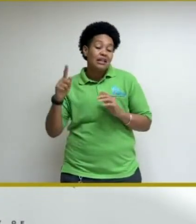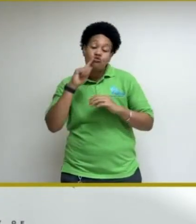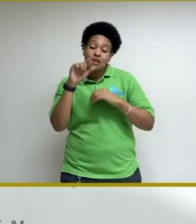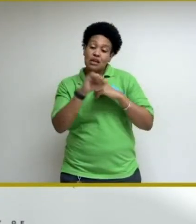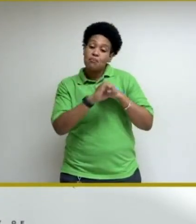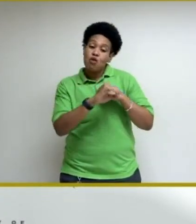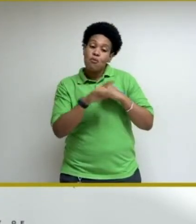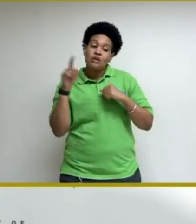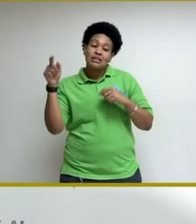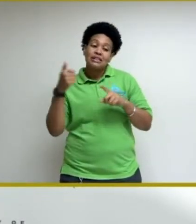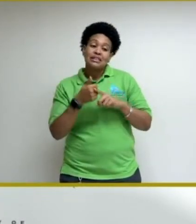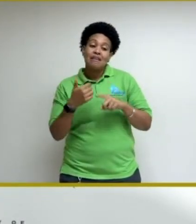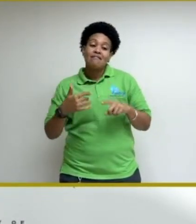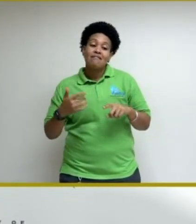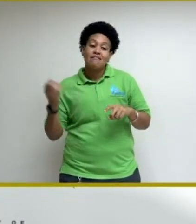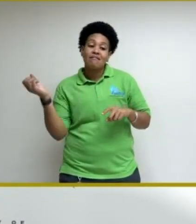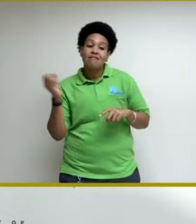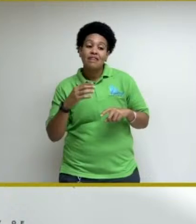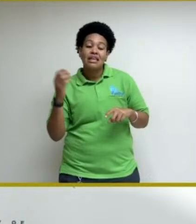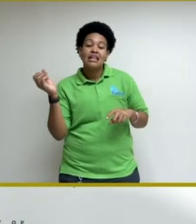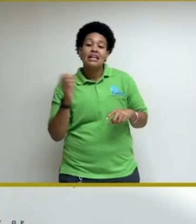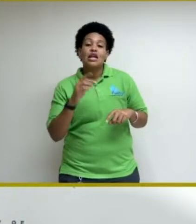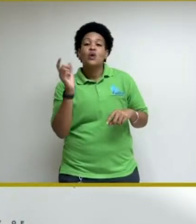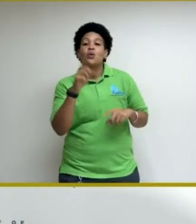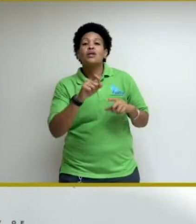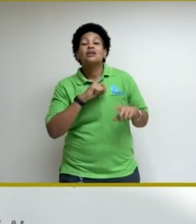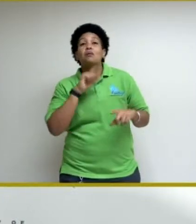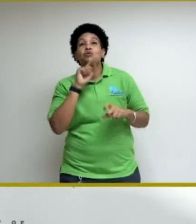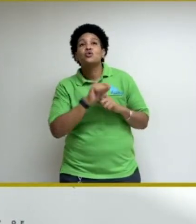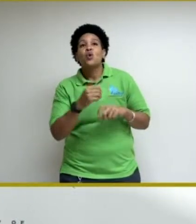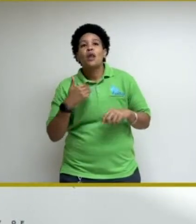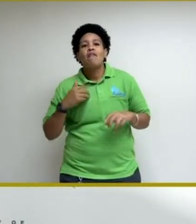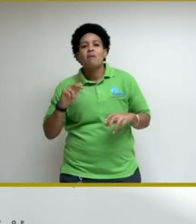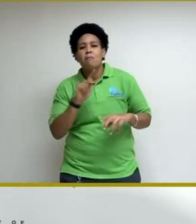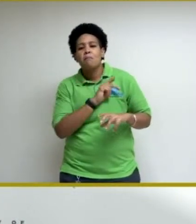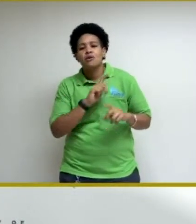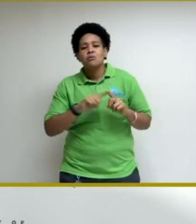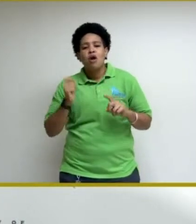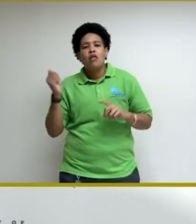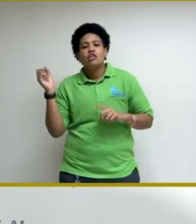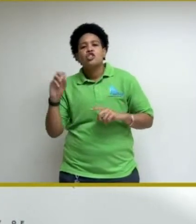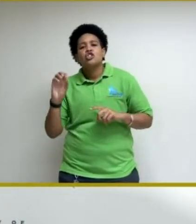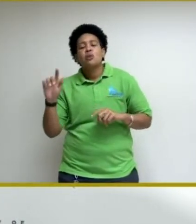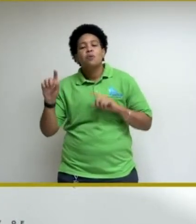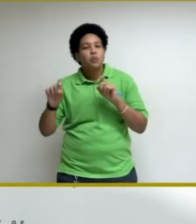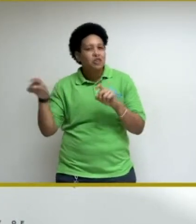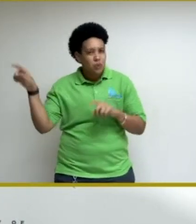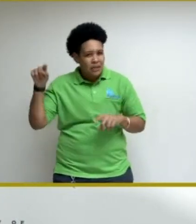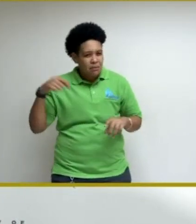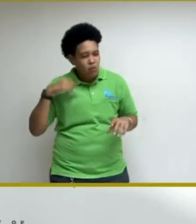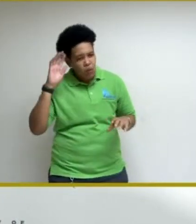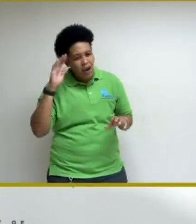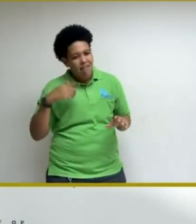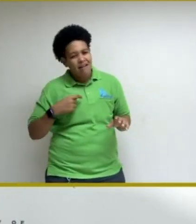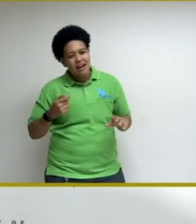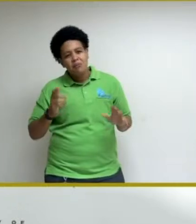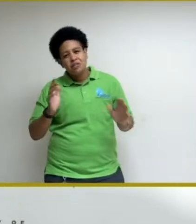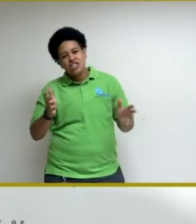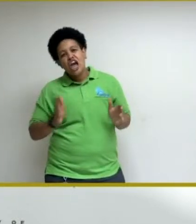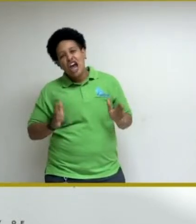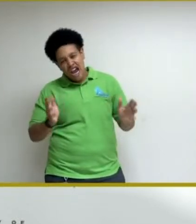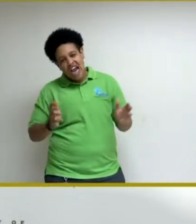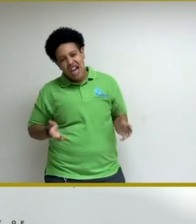promoted. He's fielding questions that I'm sure he will have personally, but others would have submitted questions. We're going to have a little down-to-earth